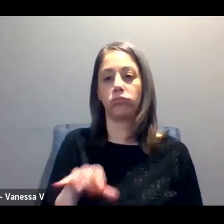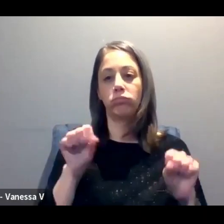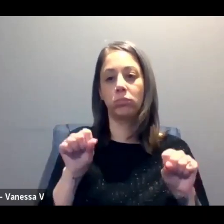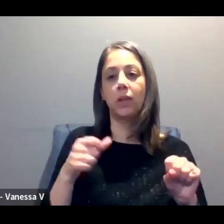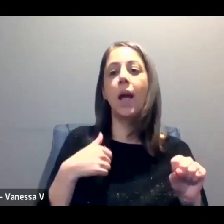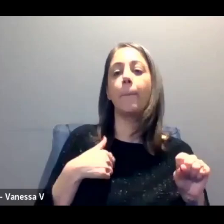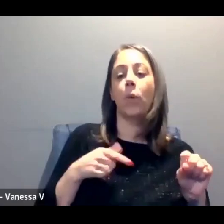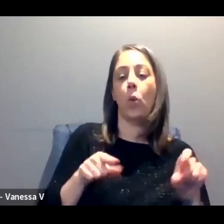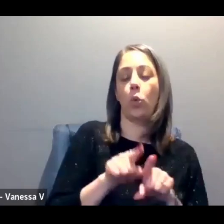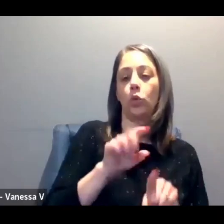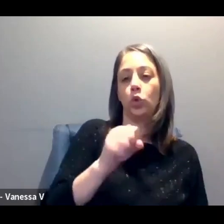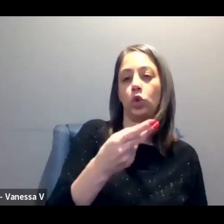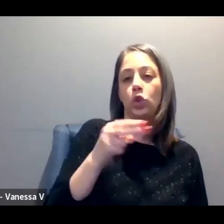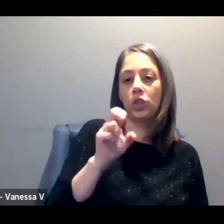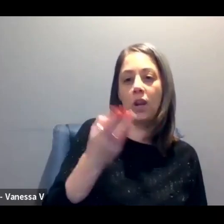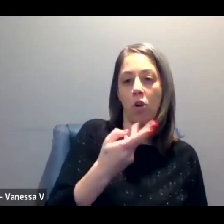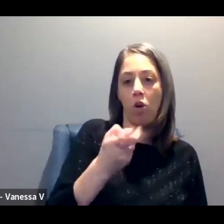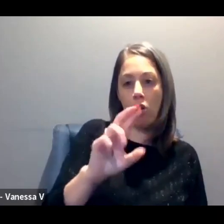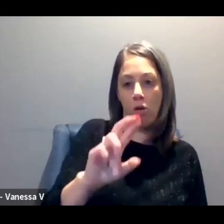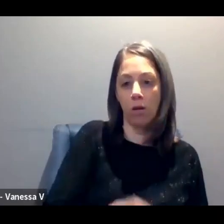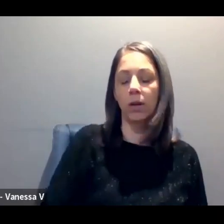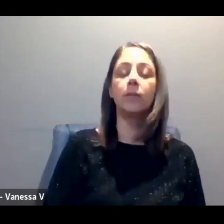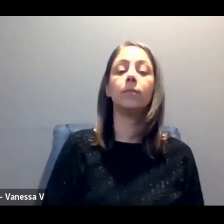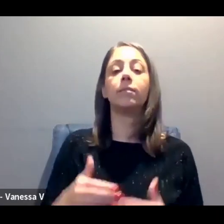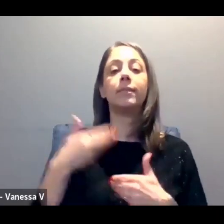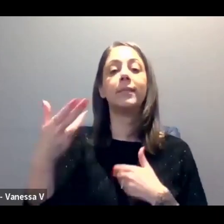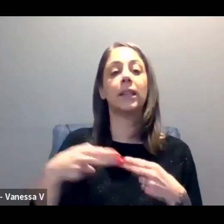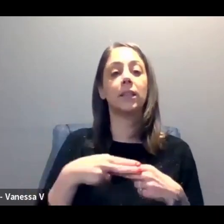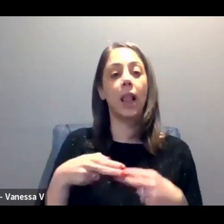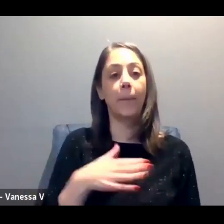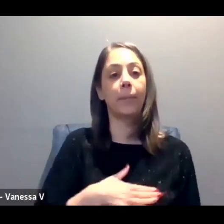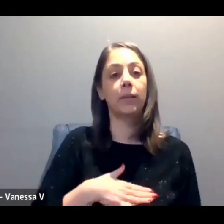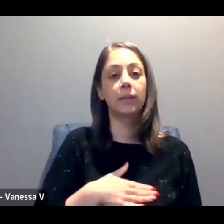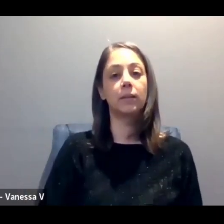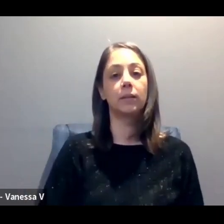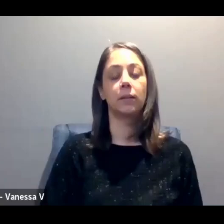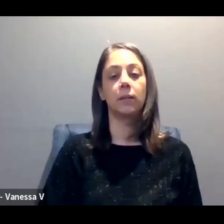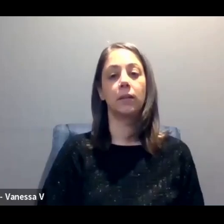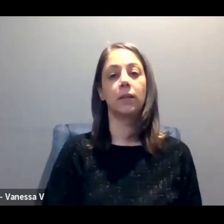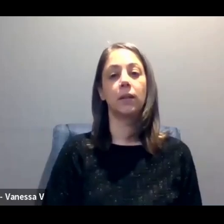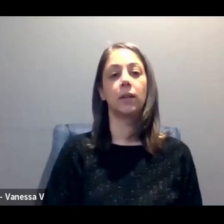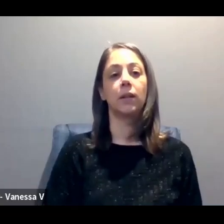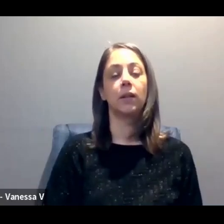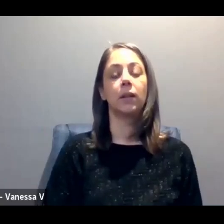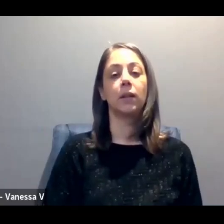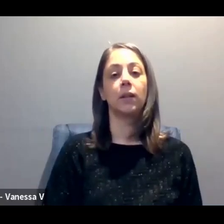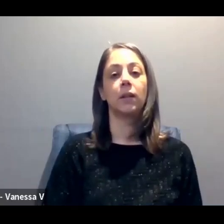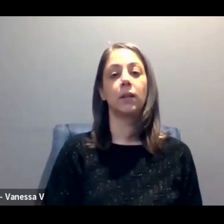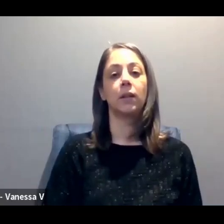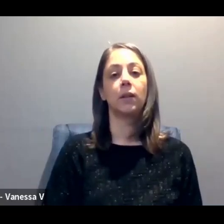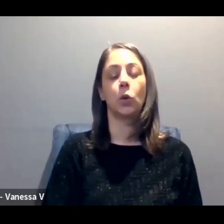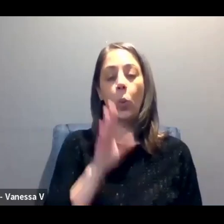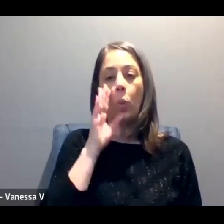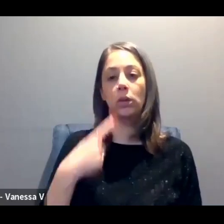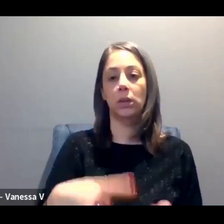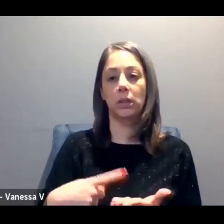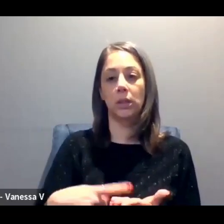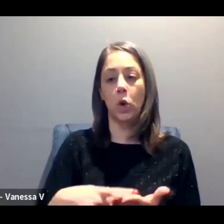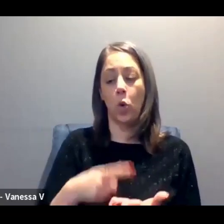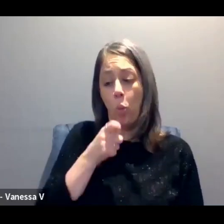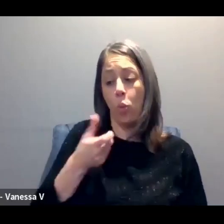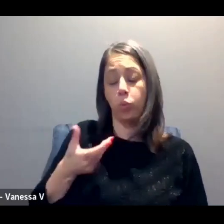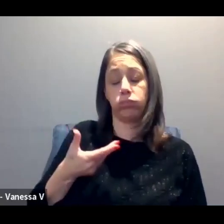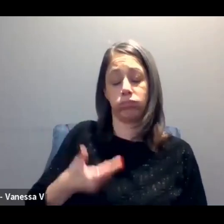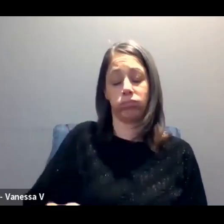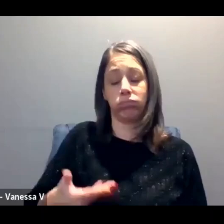I'm she, her pronouns as well. So move to the next slide, please. So we're going to talk a little bit about who we are, but first we're going